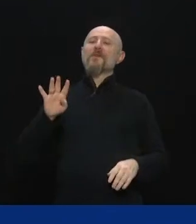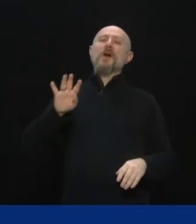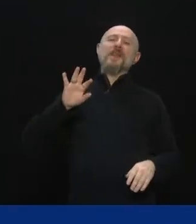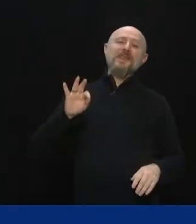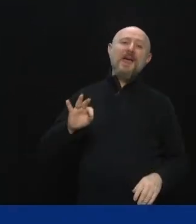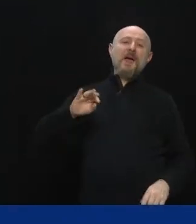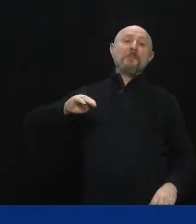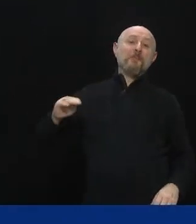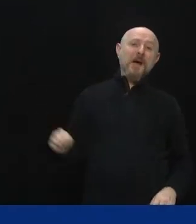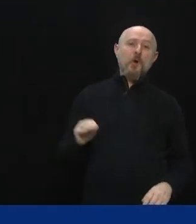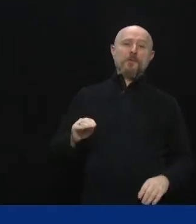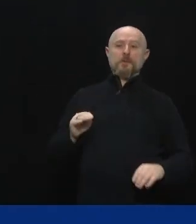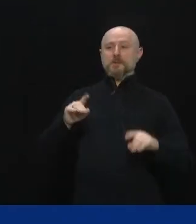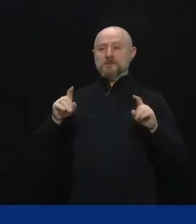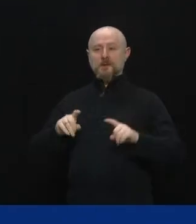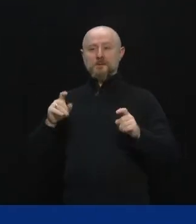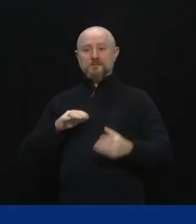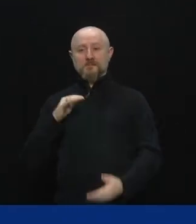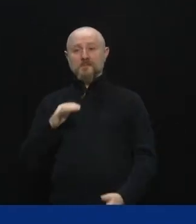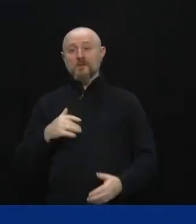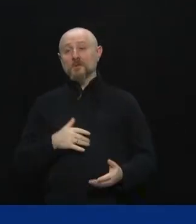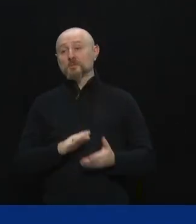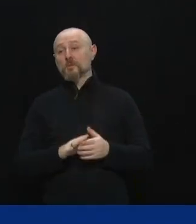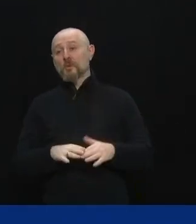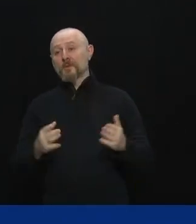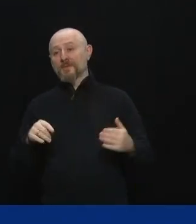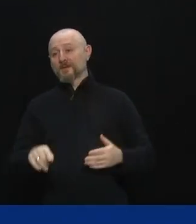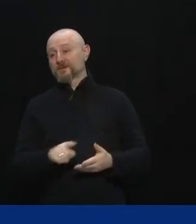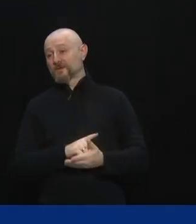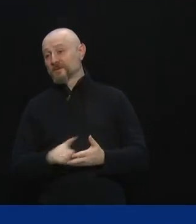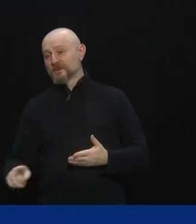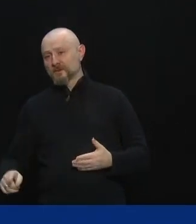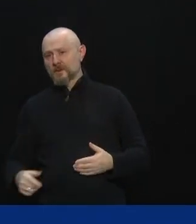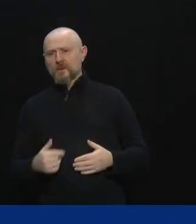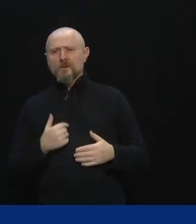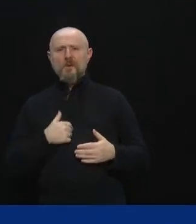as we talked about schools opening this week, and what an amazing accomplishment it was